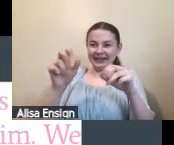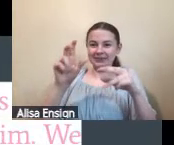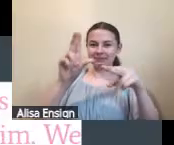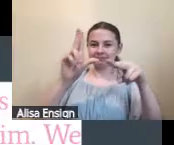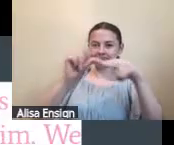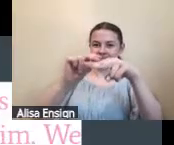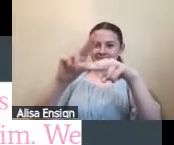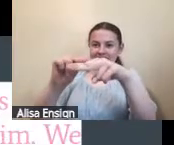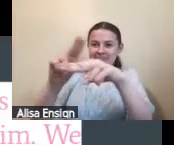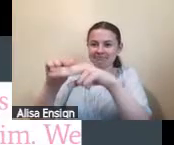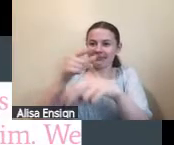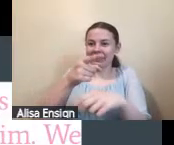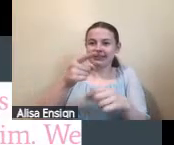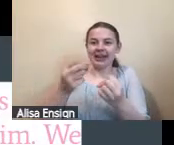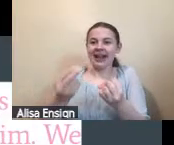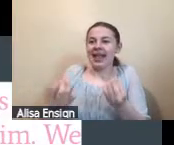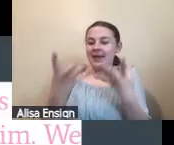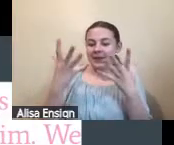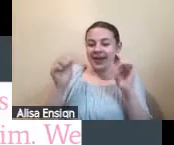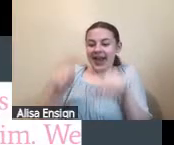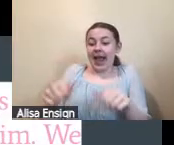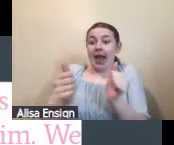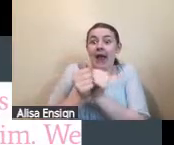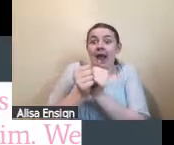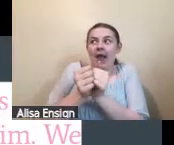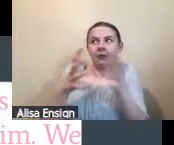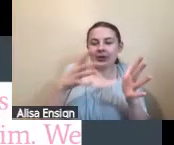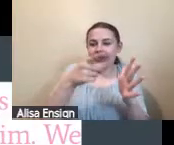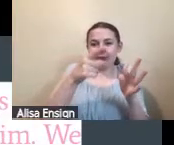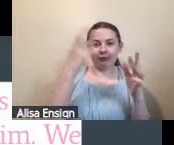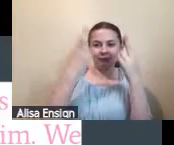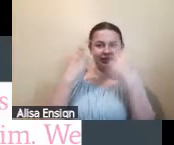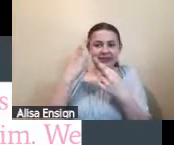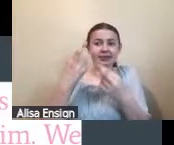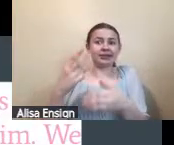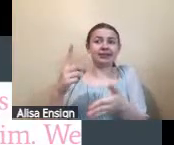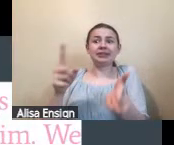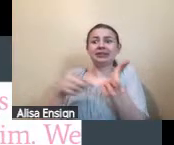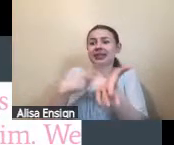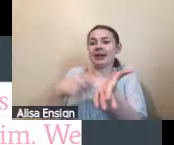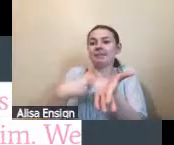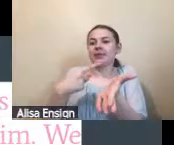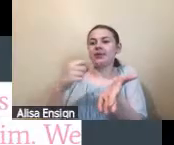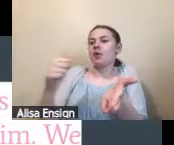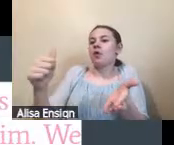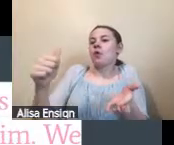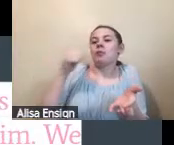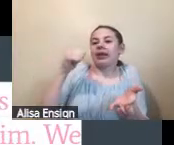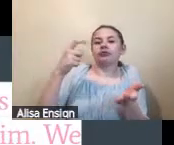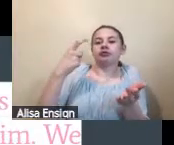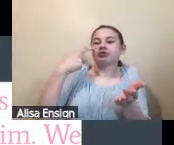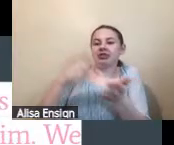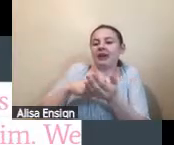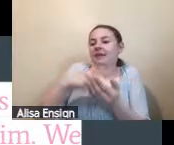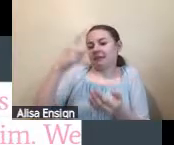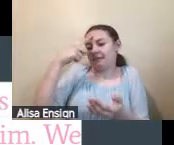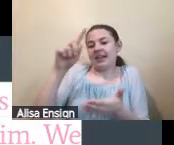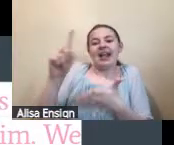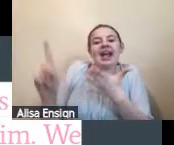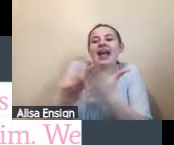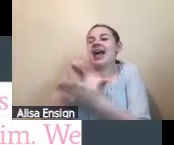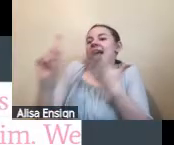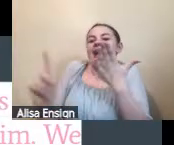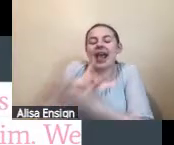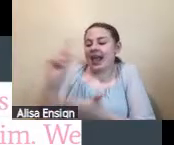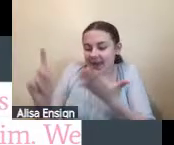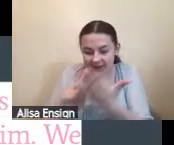all week long, we were trying to put those clothespins on as many things as we could without anyone realizing it. And sometimes